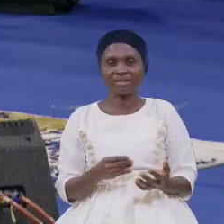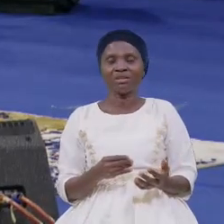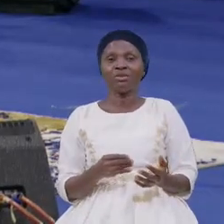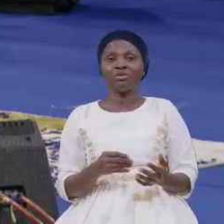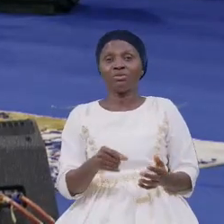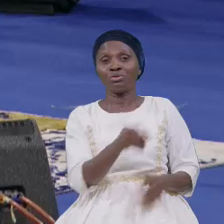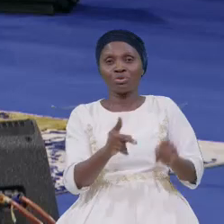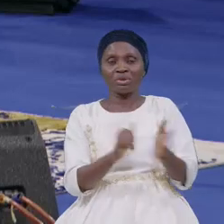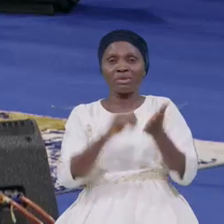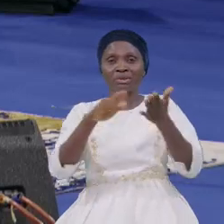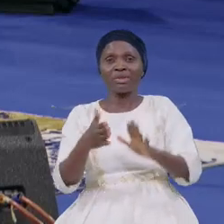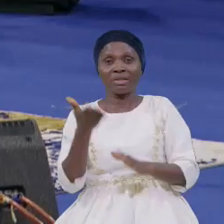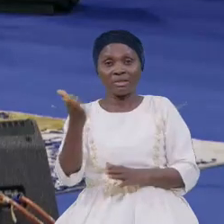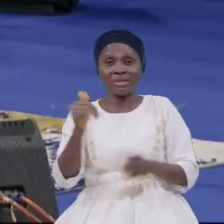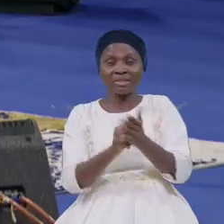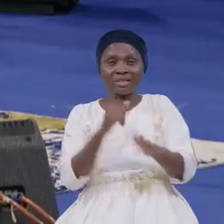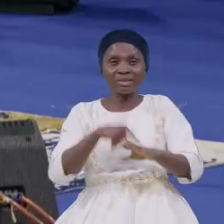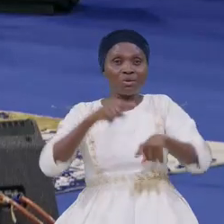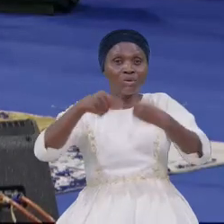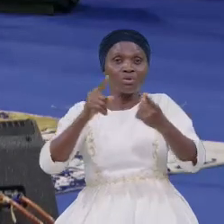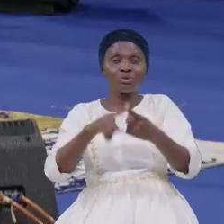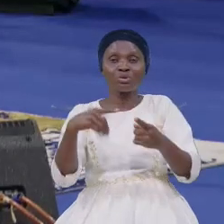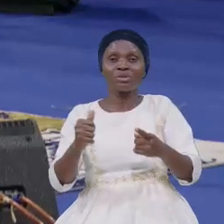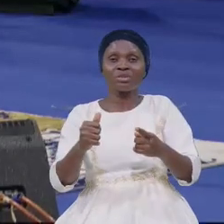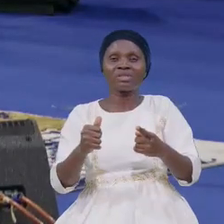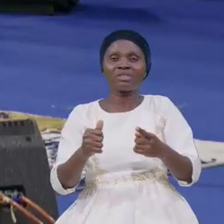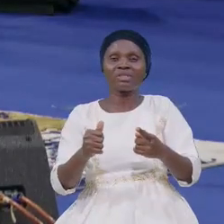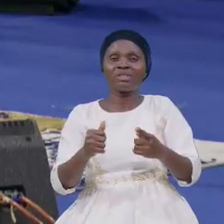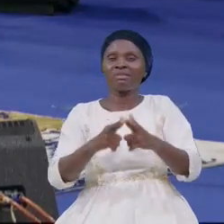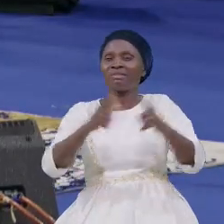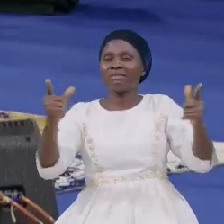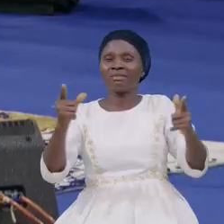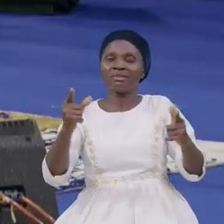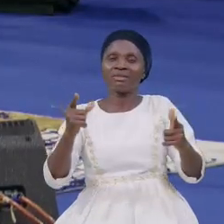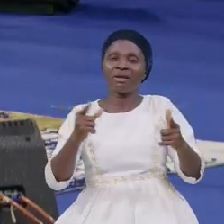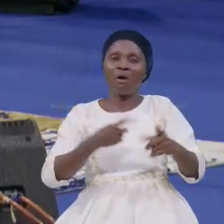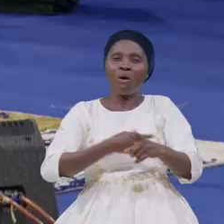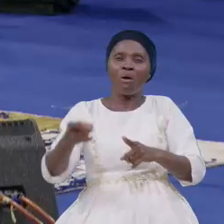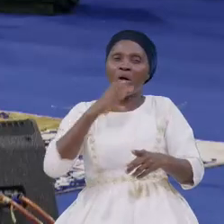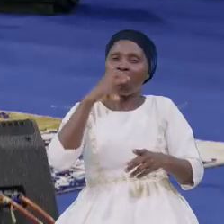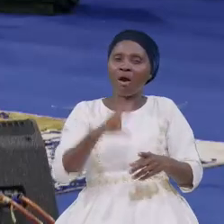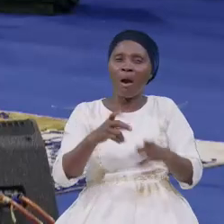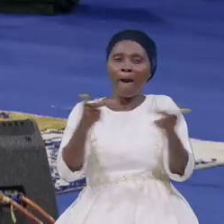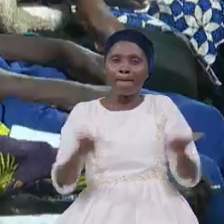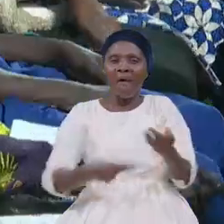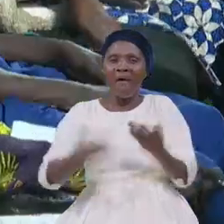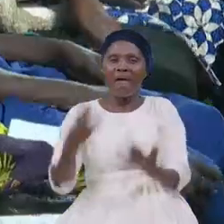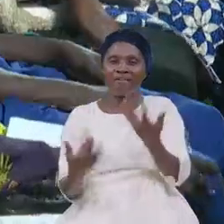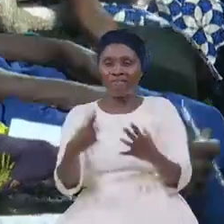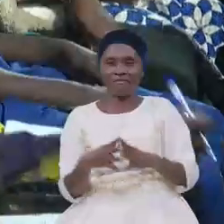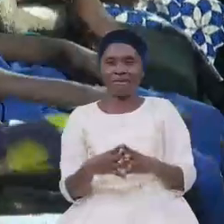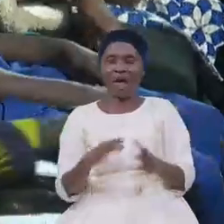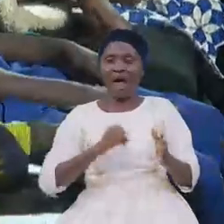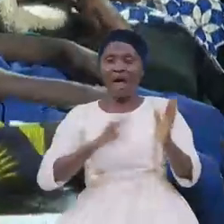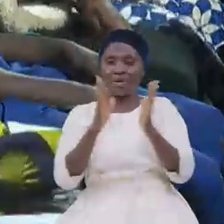spend eternity in hell fire. I pray that will not happen to you.